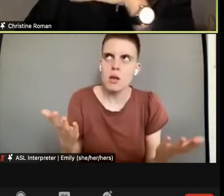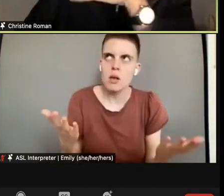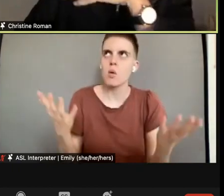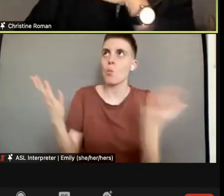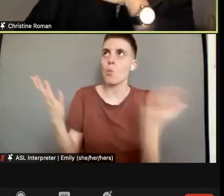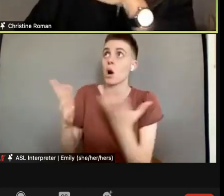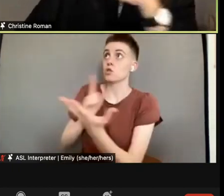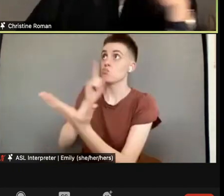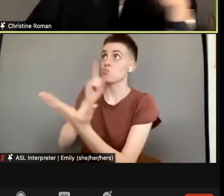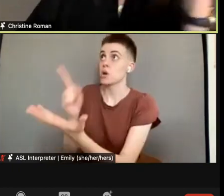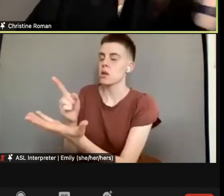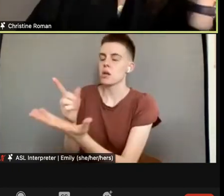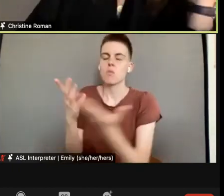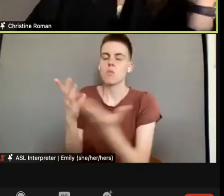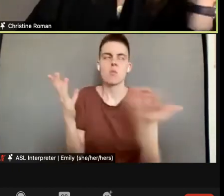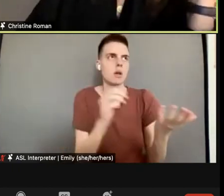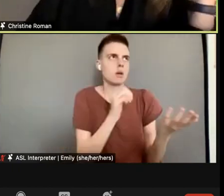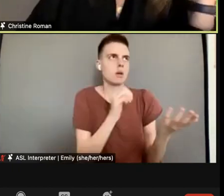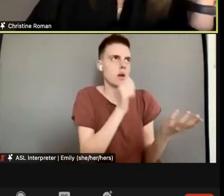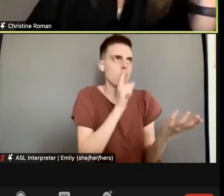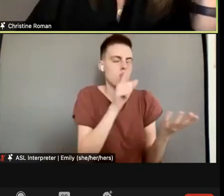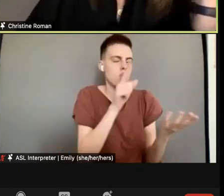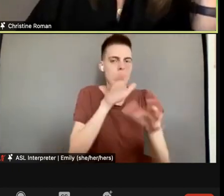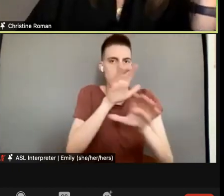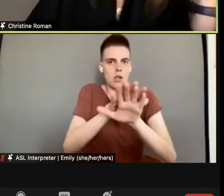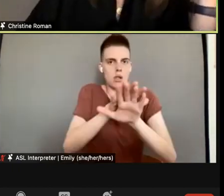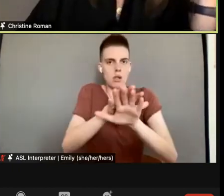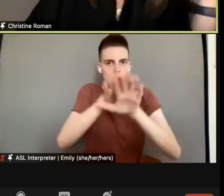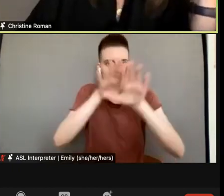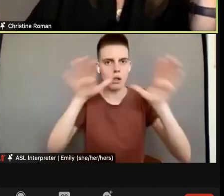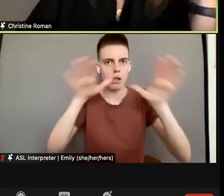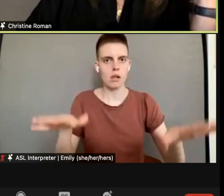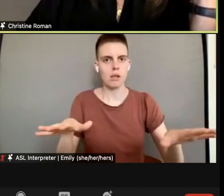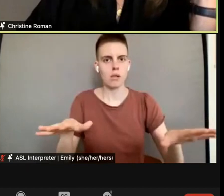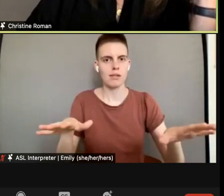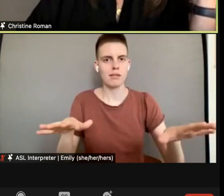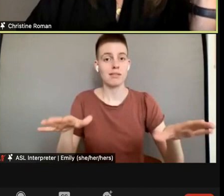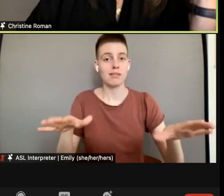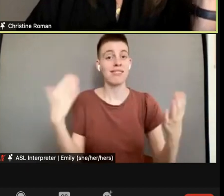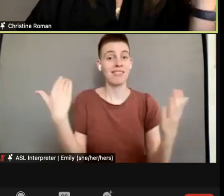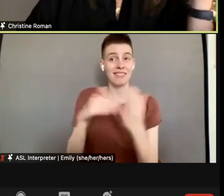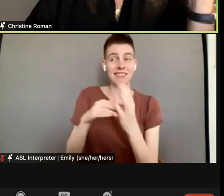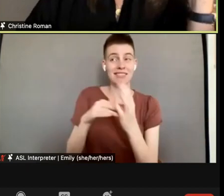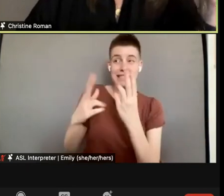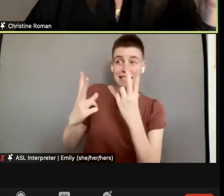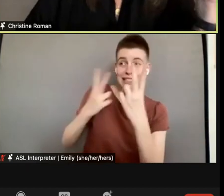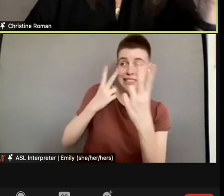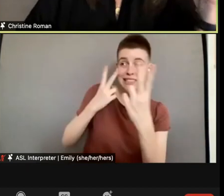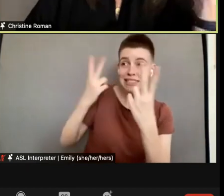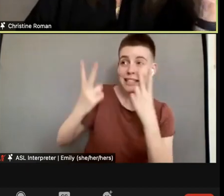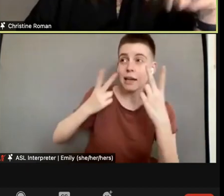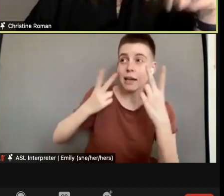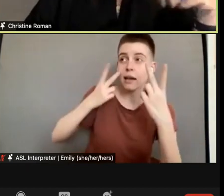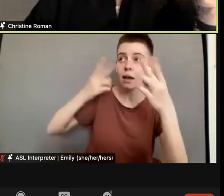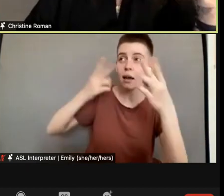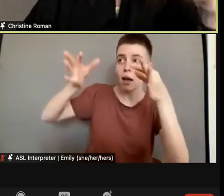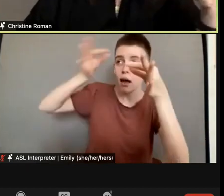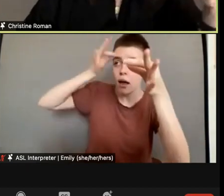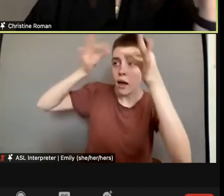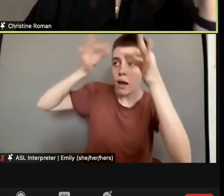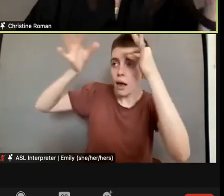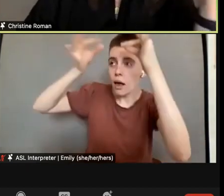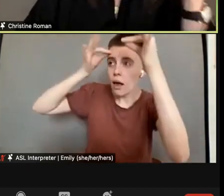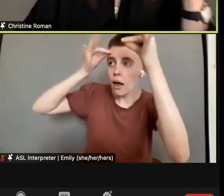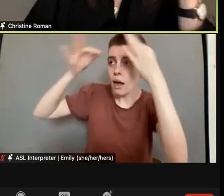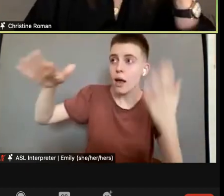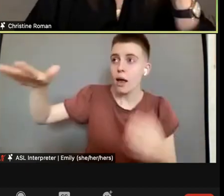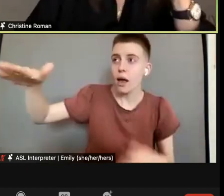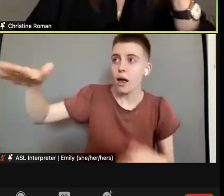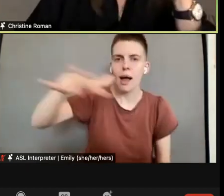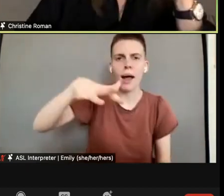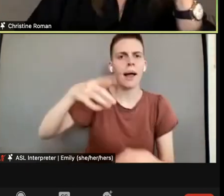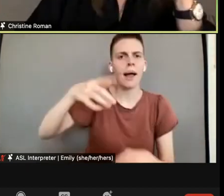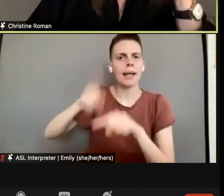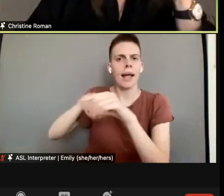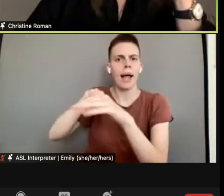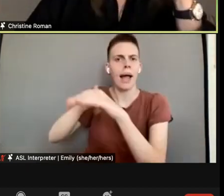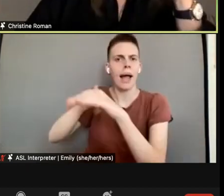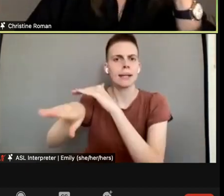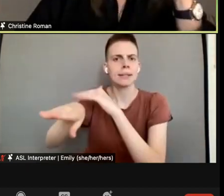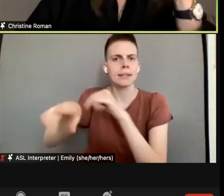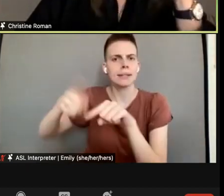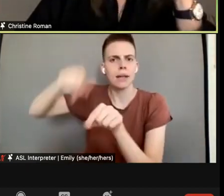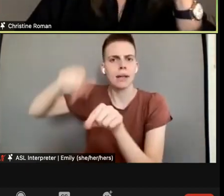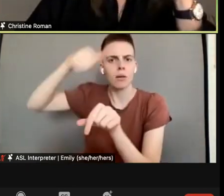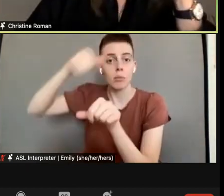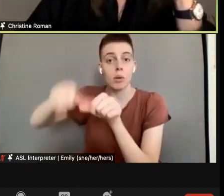is. Because you see, that's not accessible to them. The fantasy for them is almost more accessible.